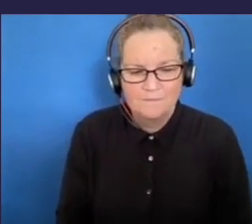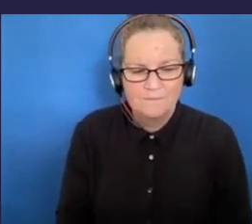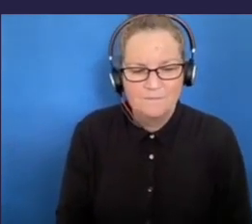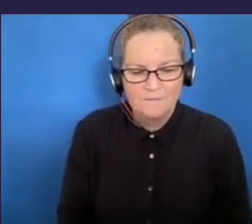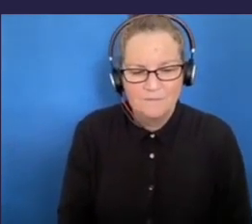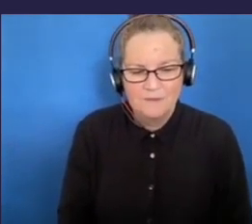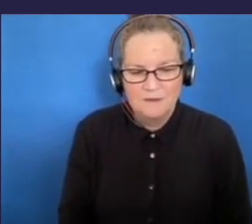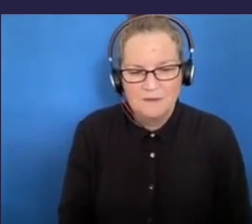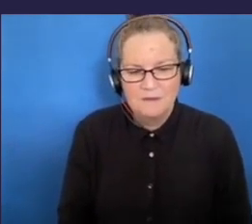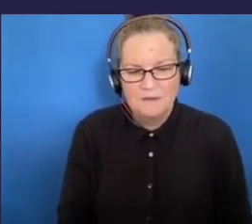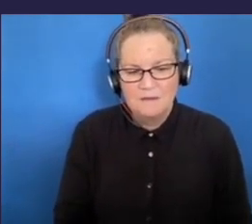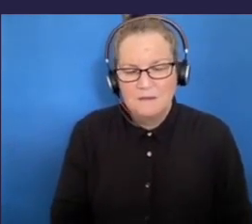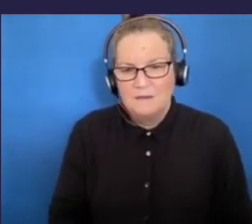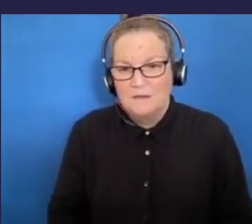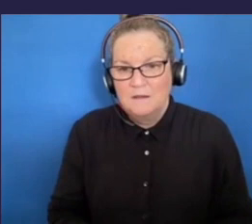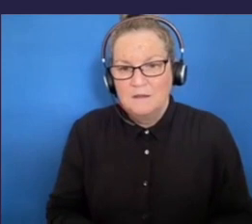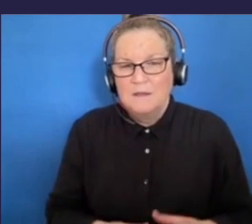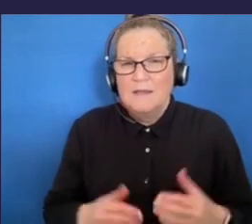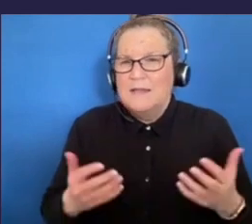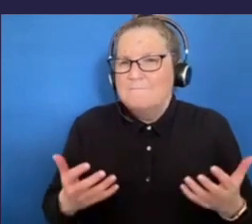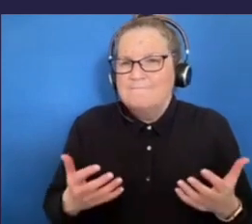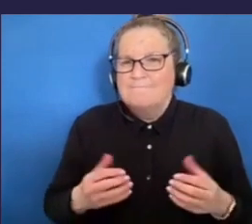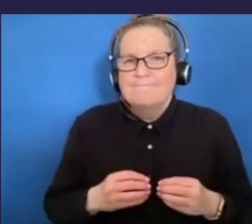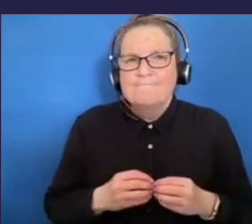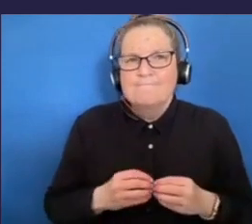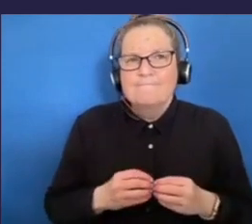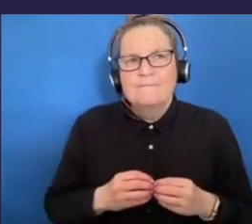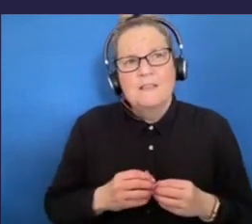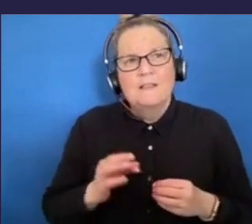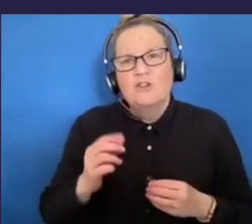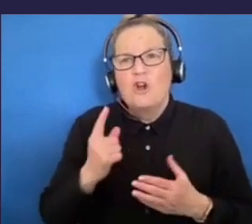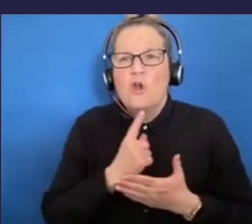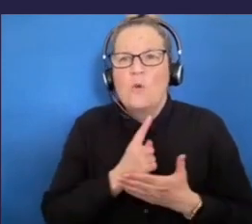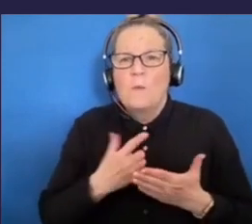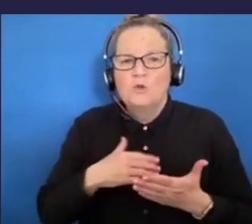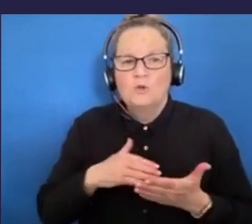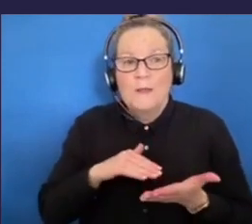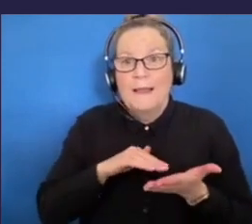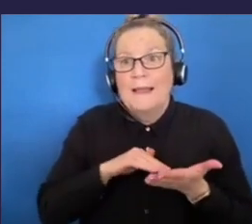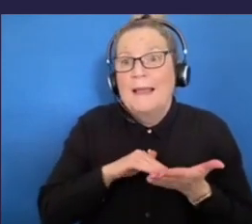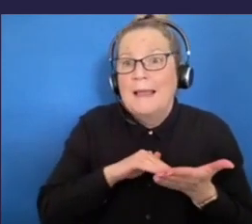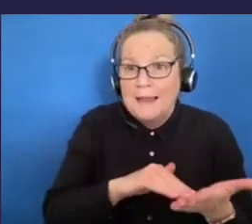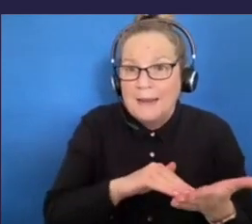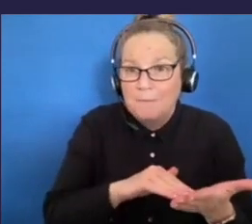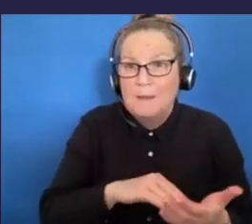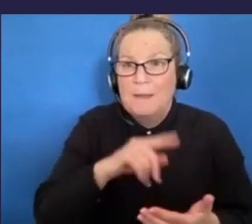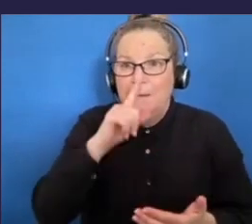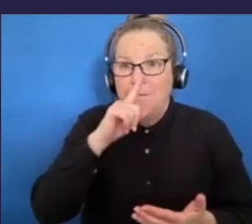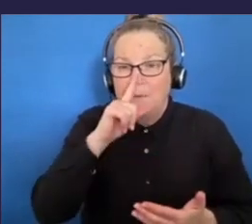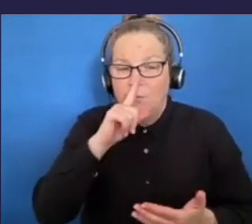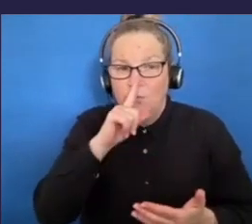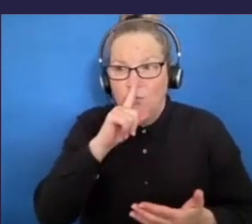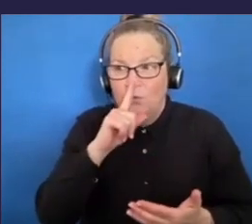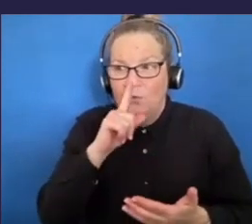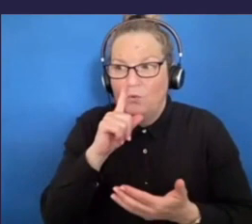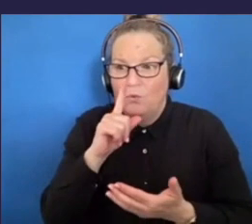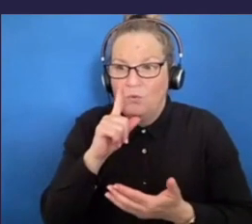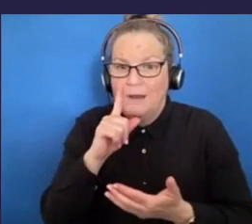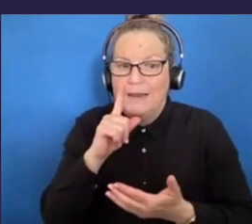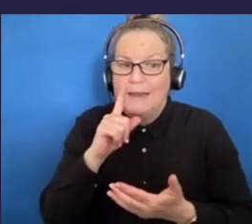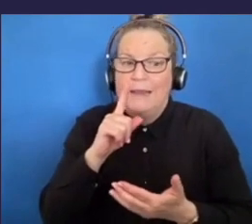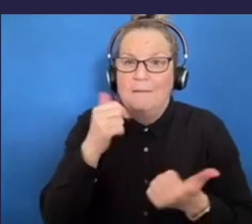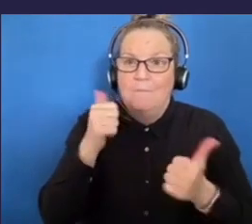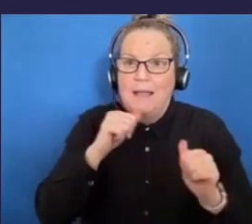not enough to simply help people get to those groups and, sort